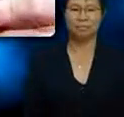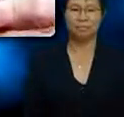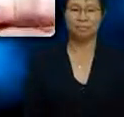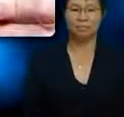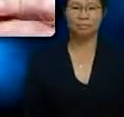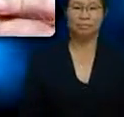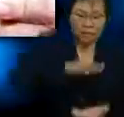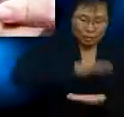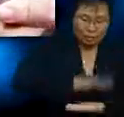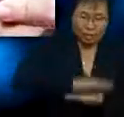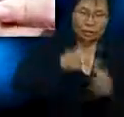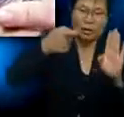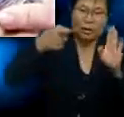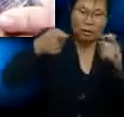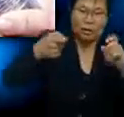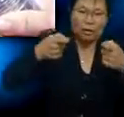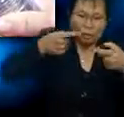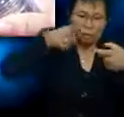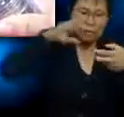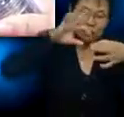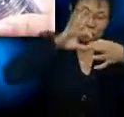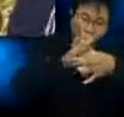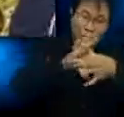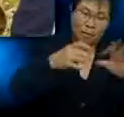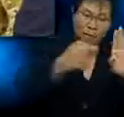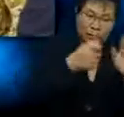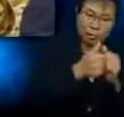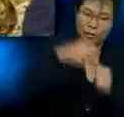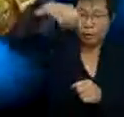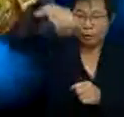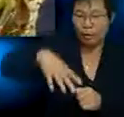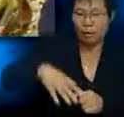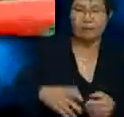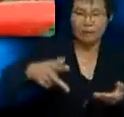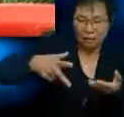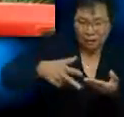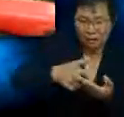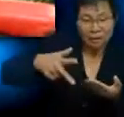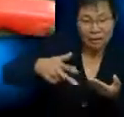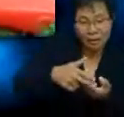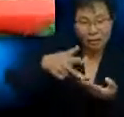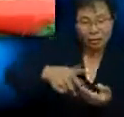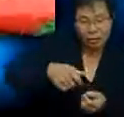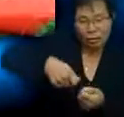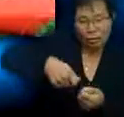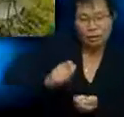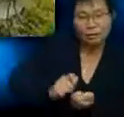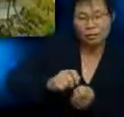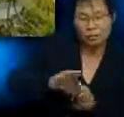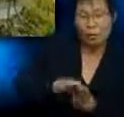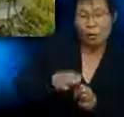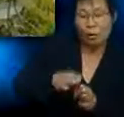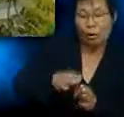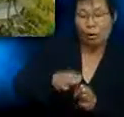A spring connects a battery to the bulb. The cutter opens up easily with the help of